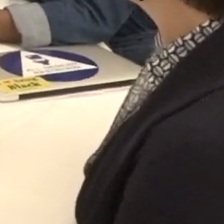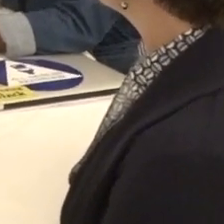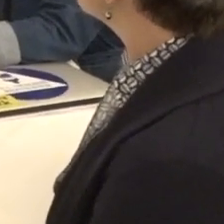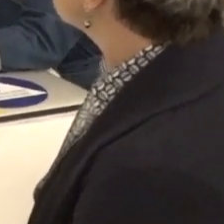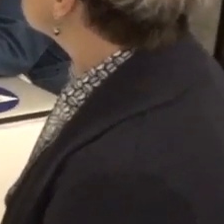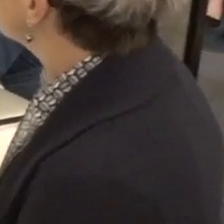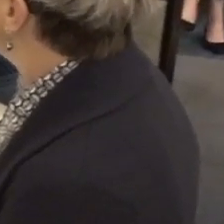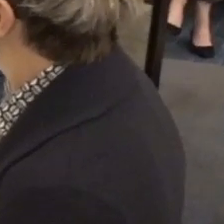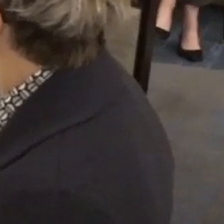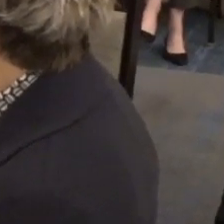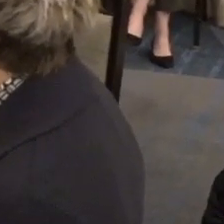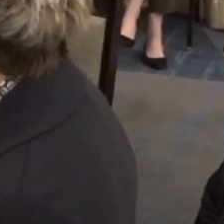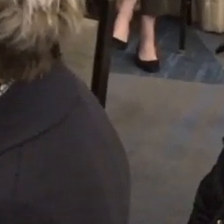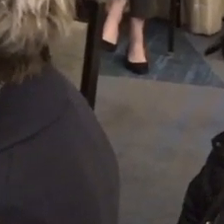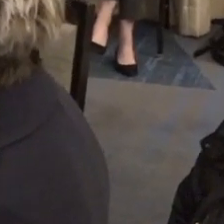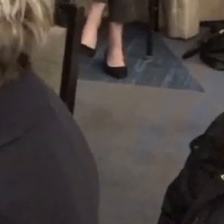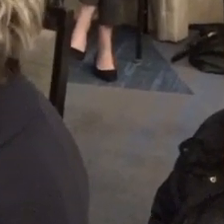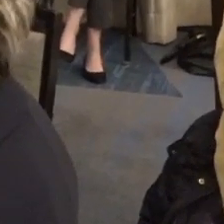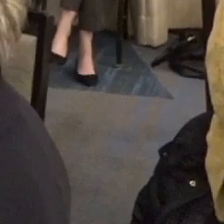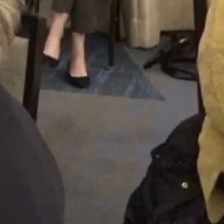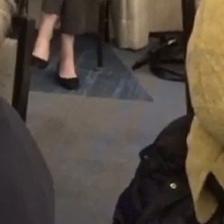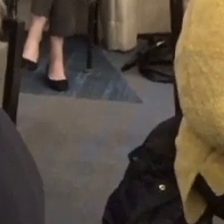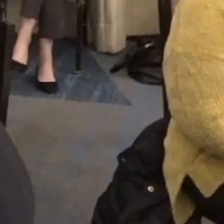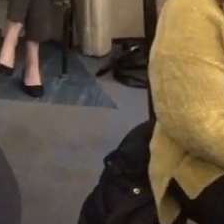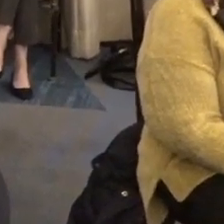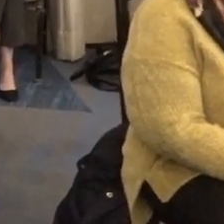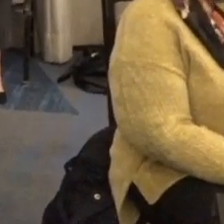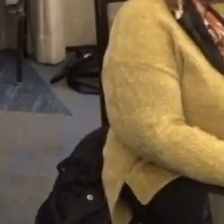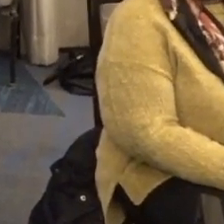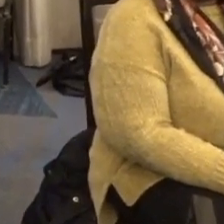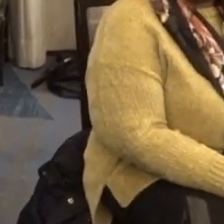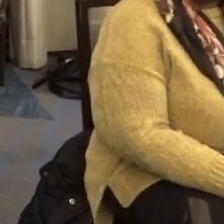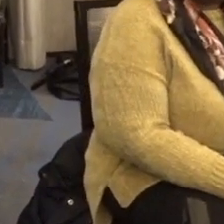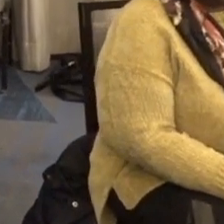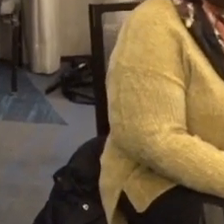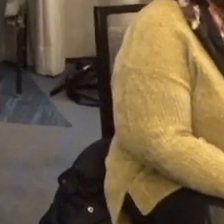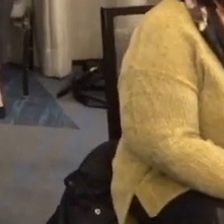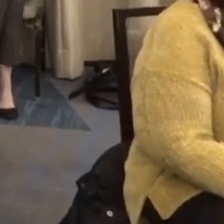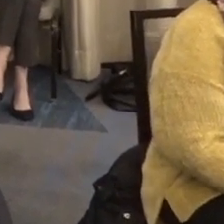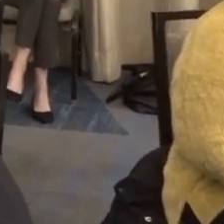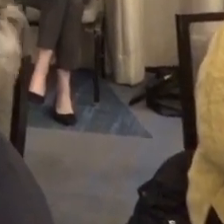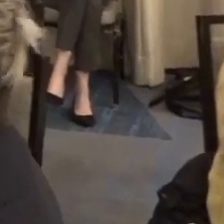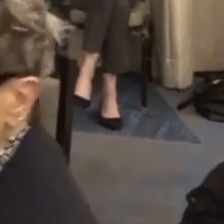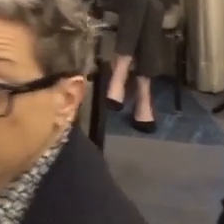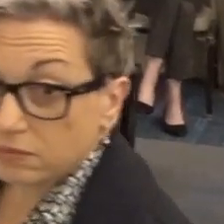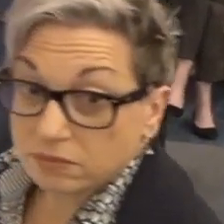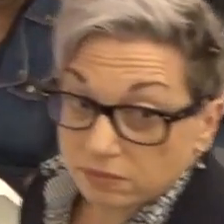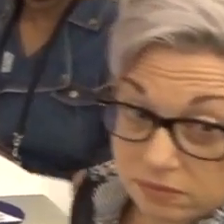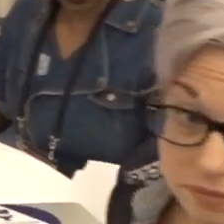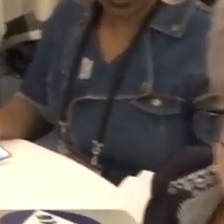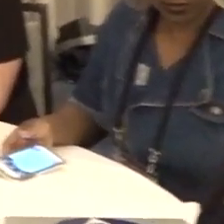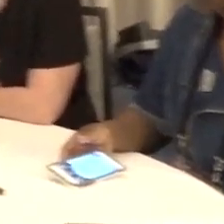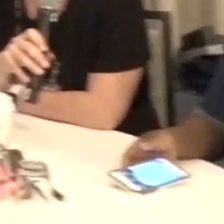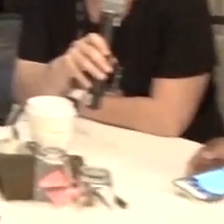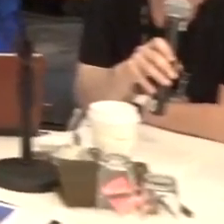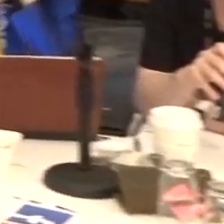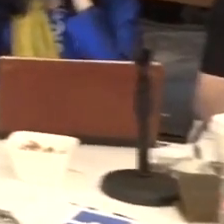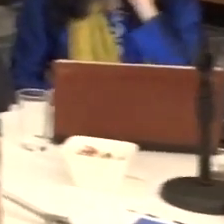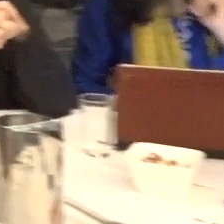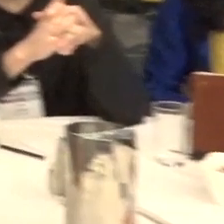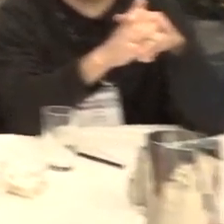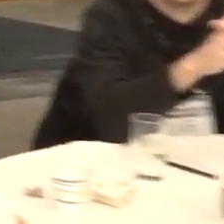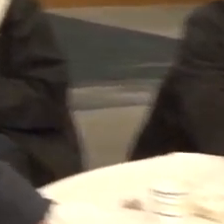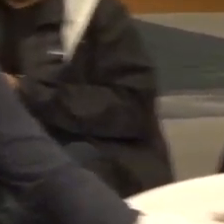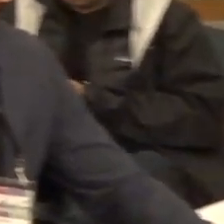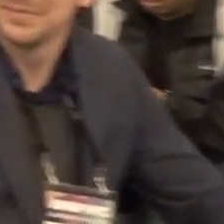no. So this is not going to be possible, and we have a little closeout that we want Stephanie and Chanan